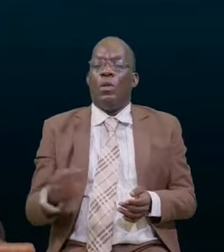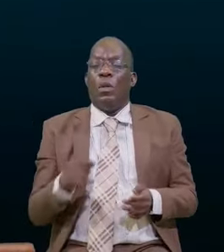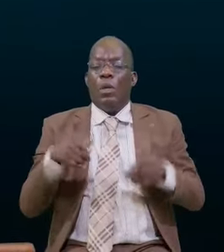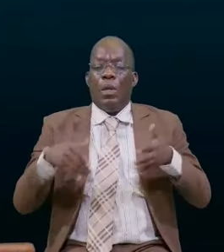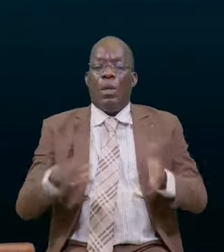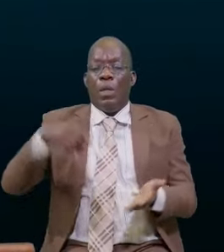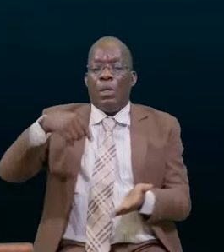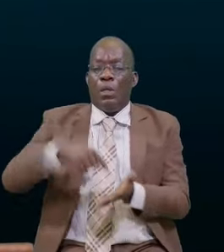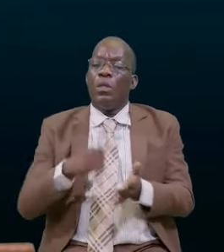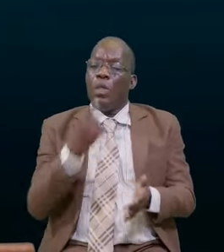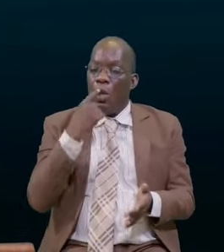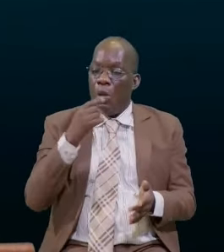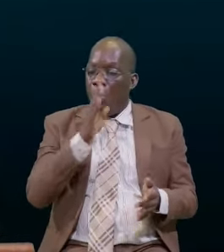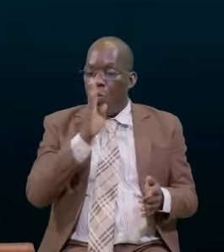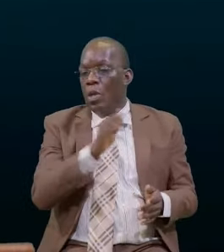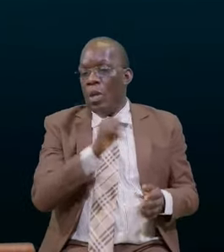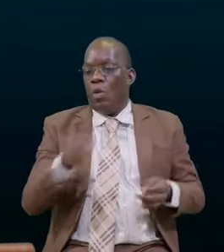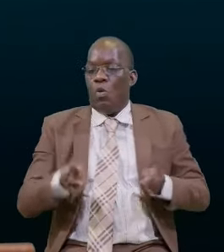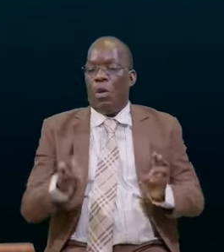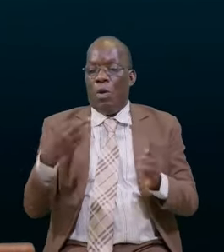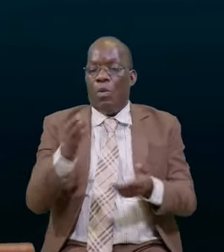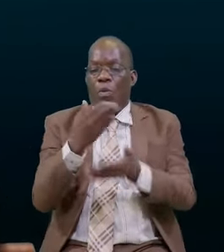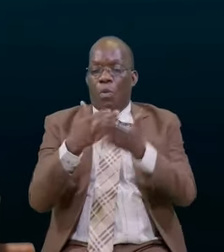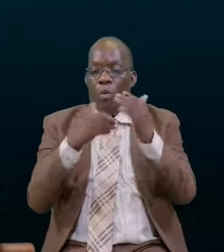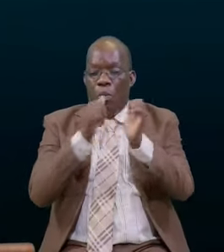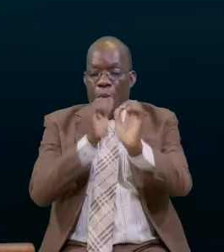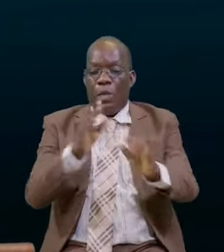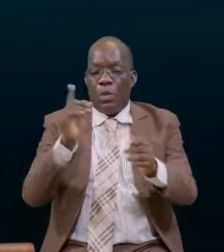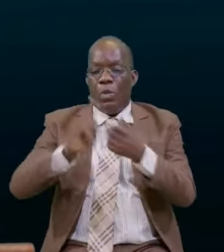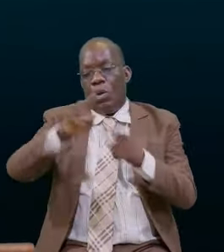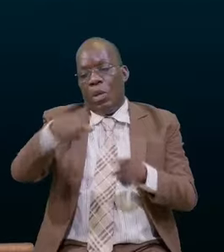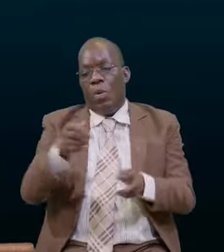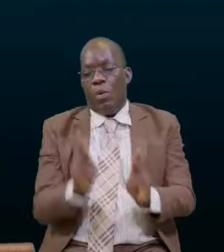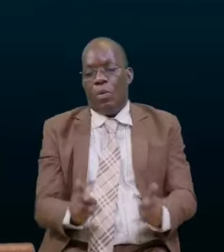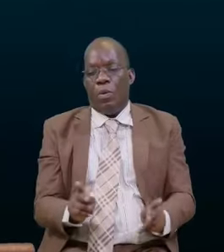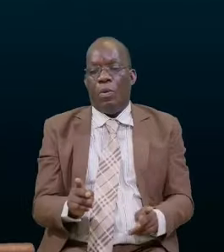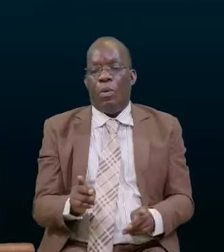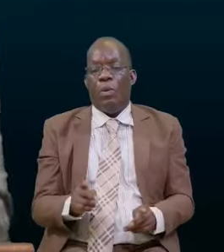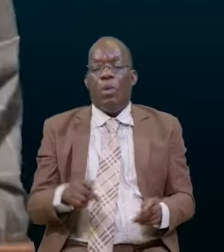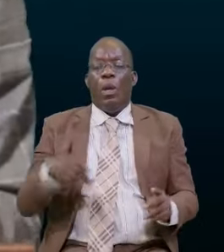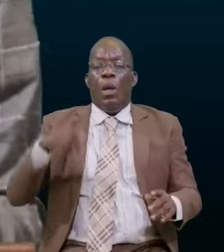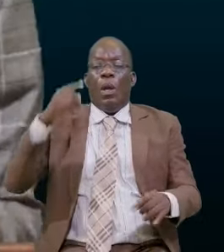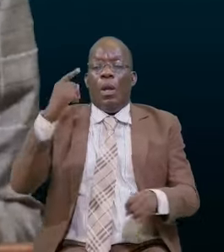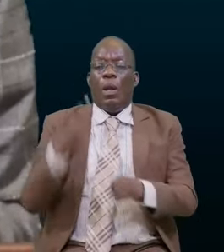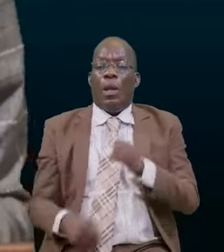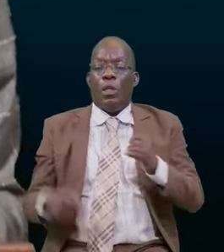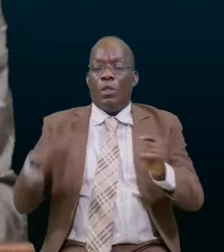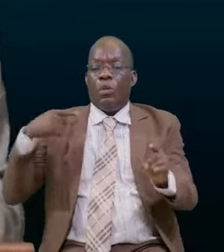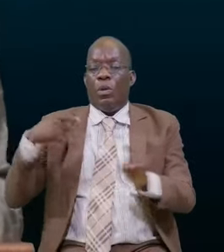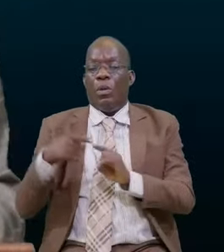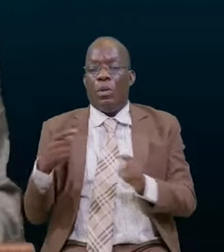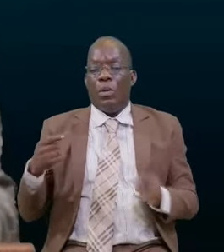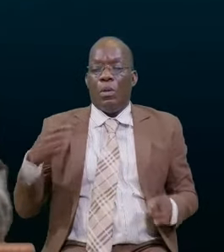your life and other lives now going to look at the last point we have already seen the